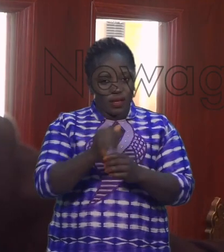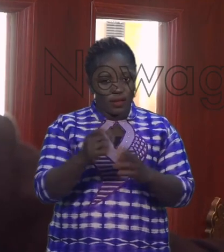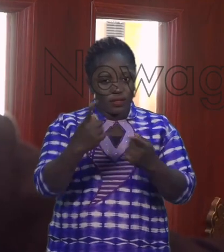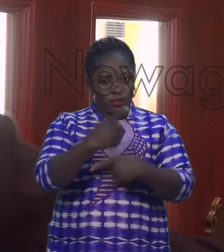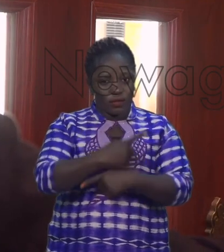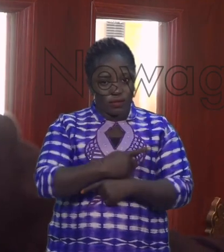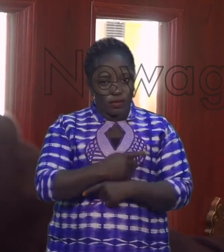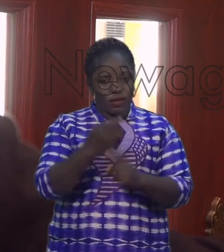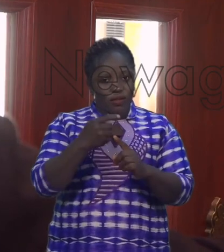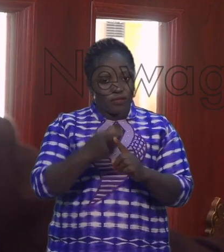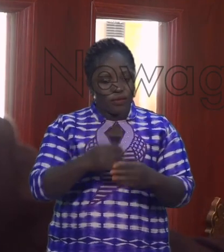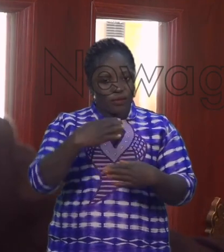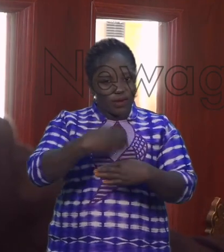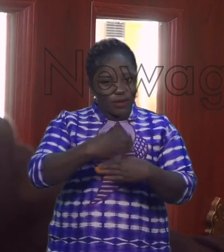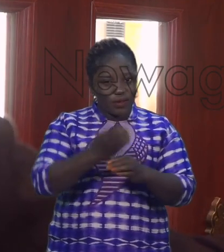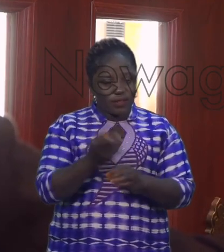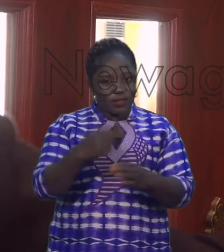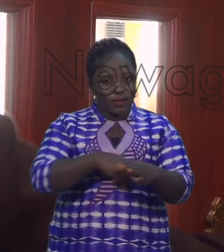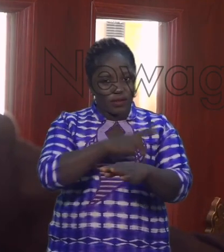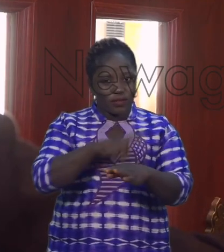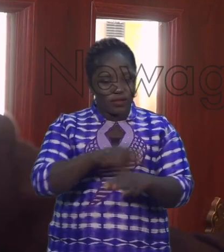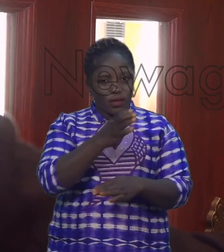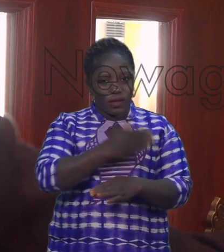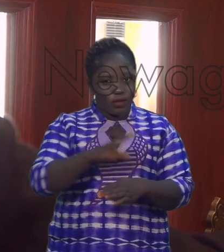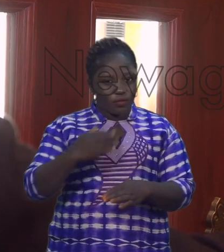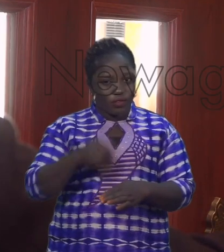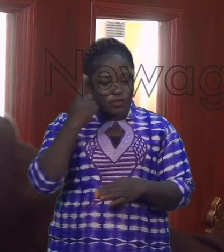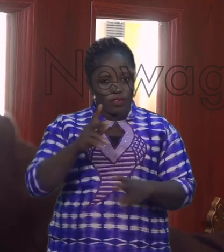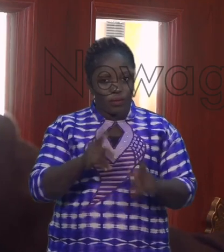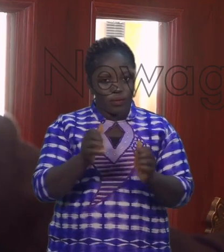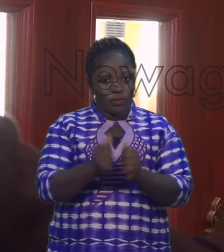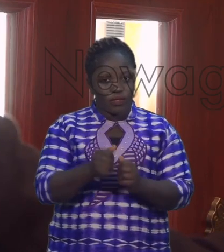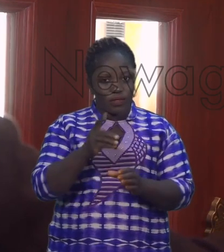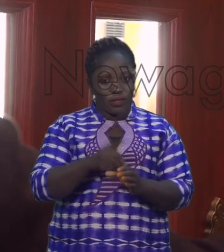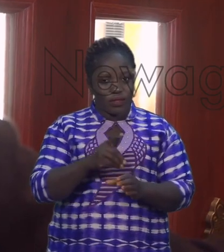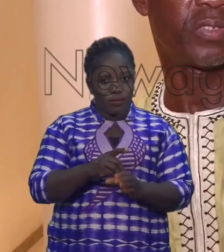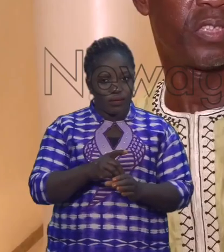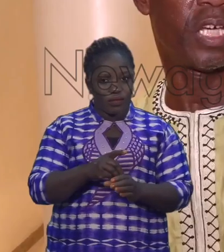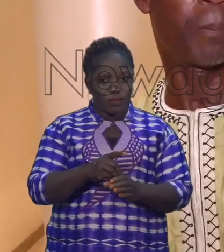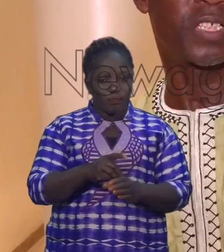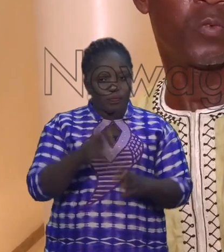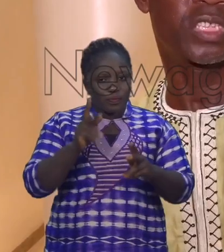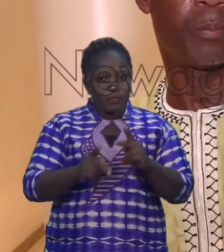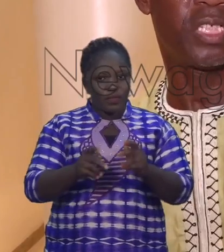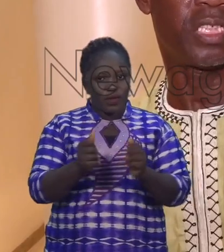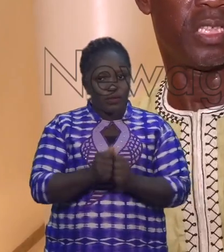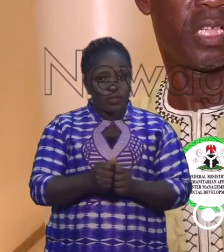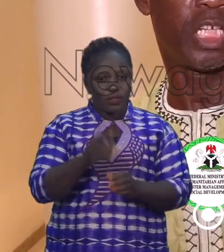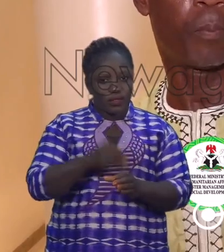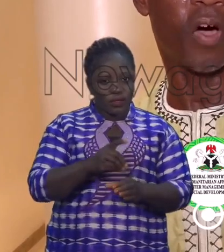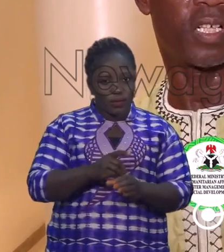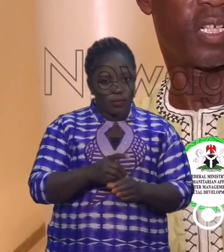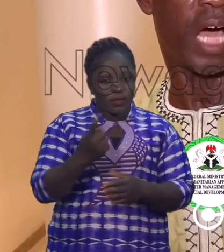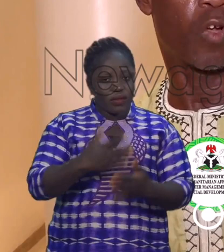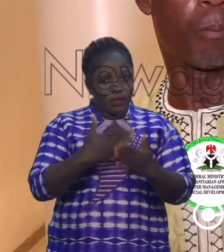today from creating the National Commission for Persons with Disability. Person with disability,